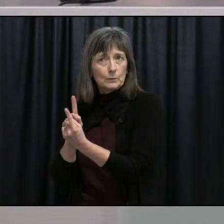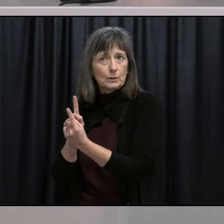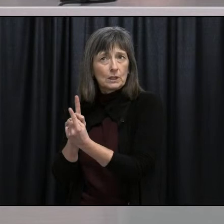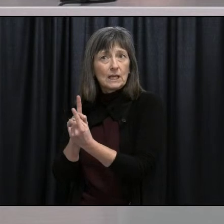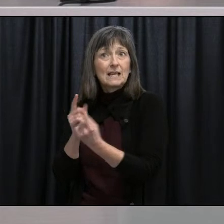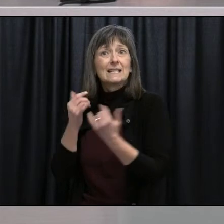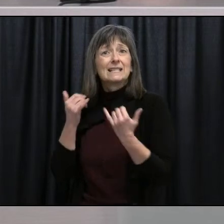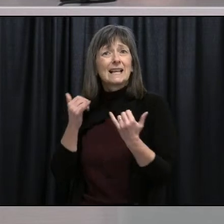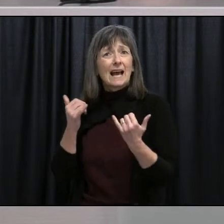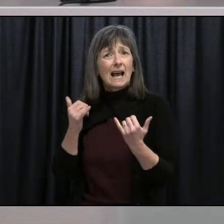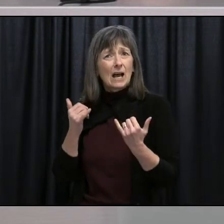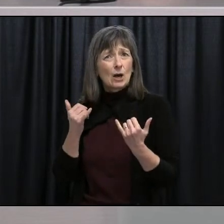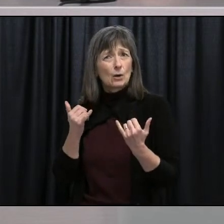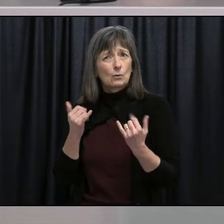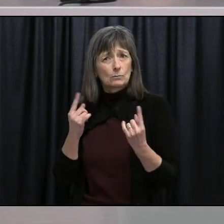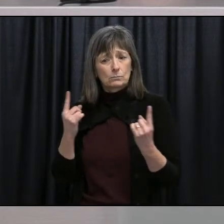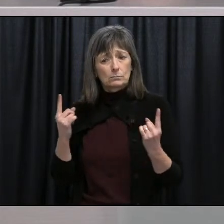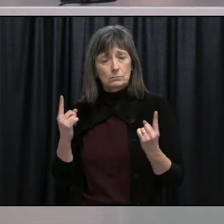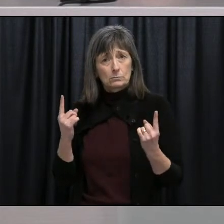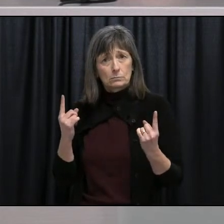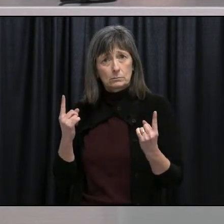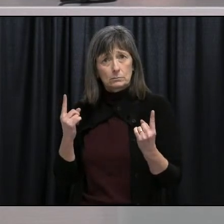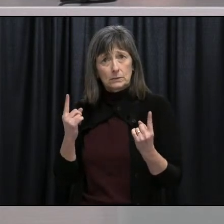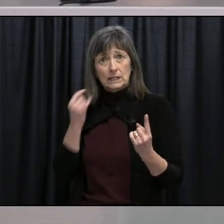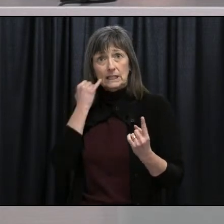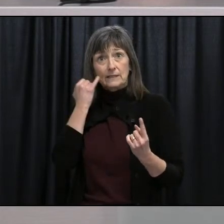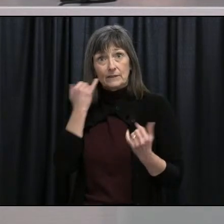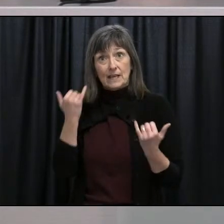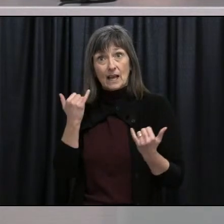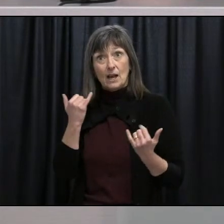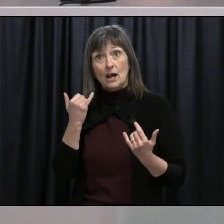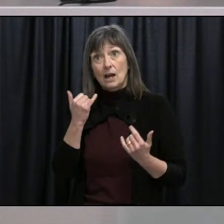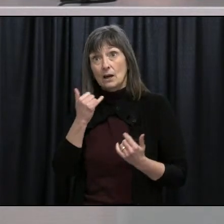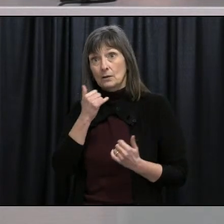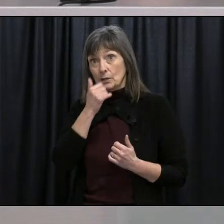close personal contacts? Have those numbers been decreasing, and what are we seeing?